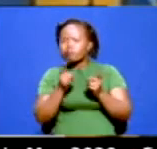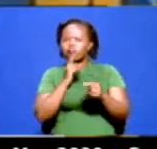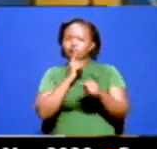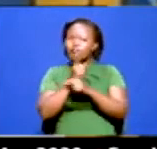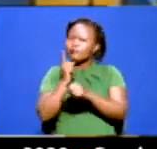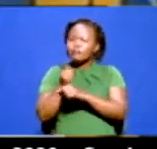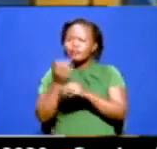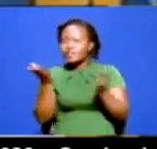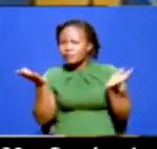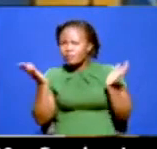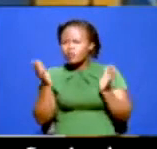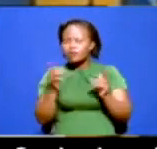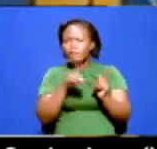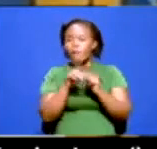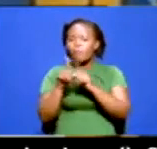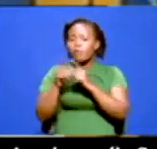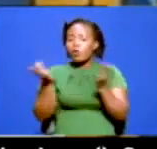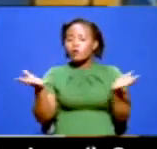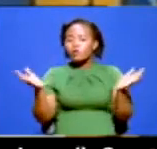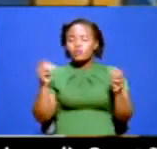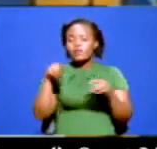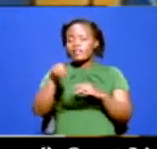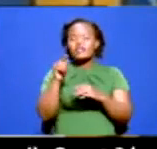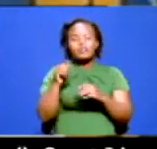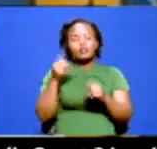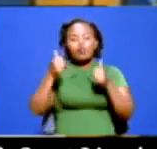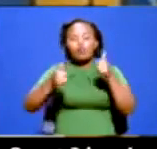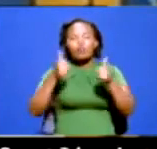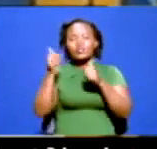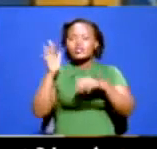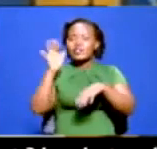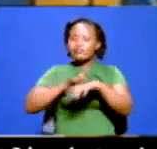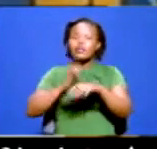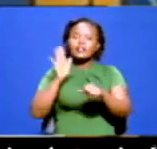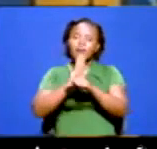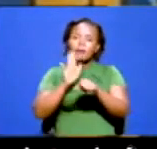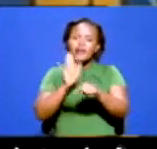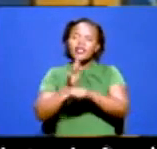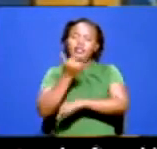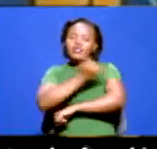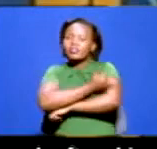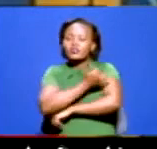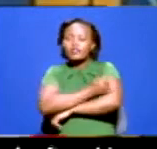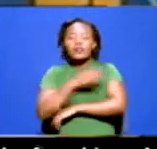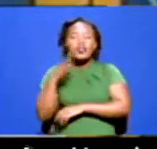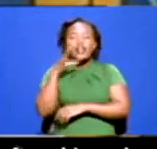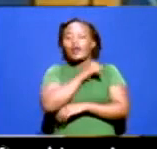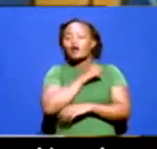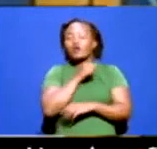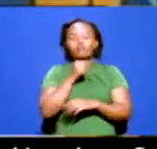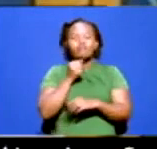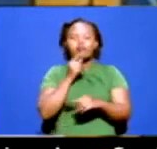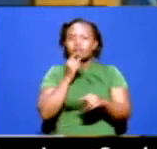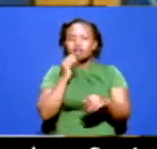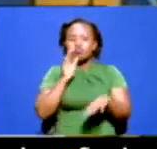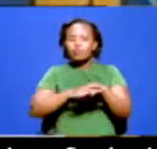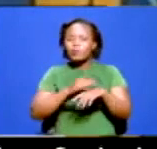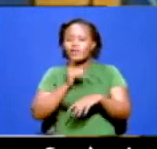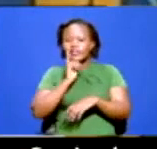what ails most of the institutions that we have is lack of discipline, because discipline